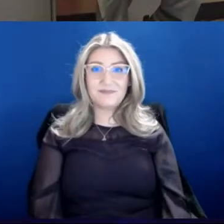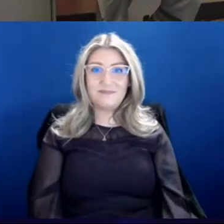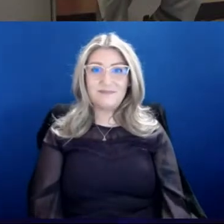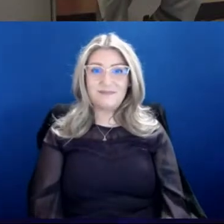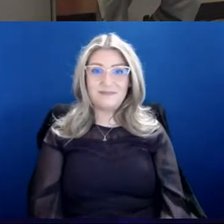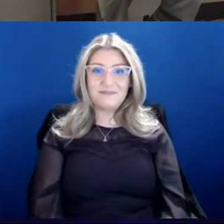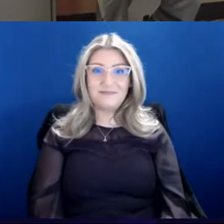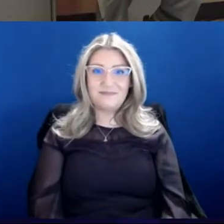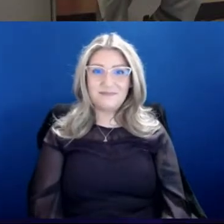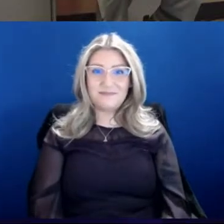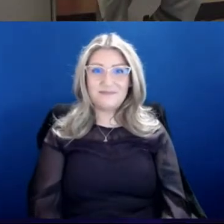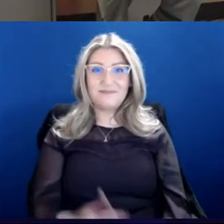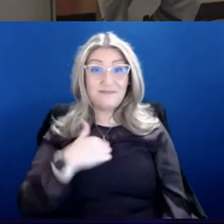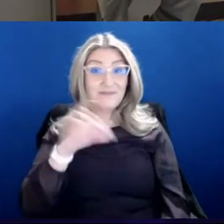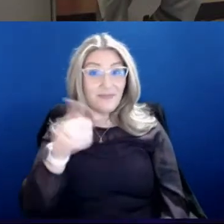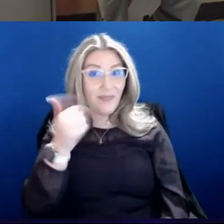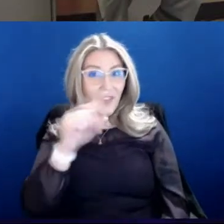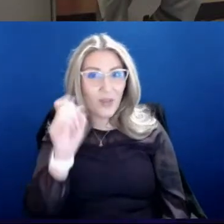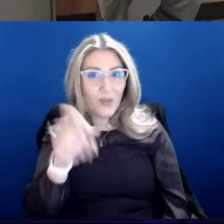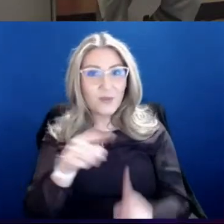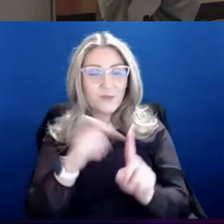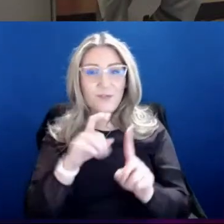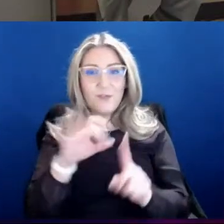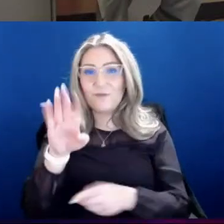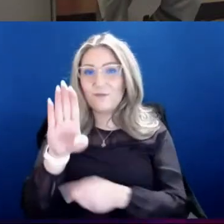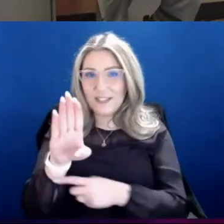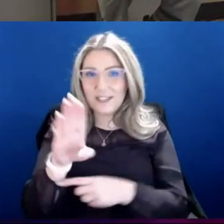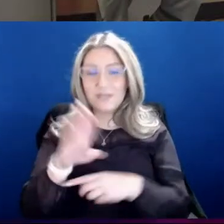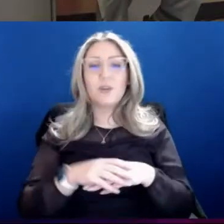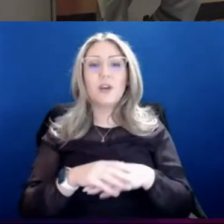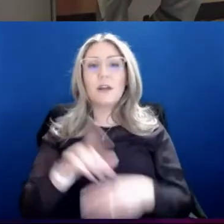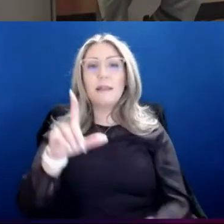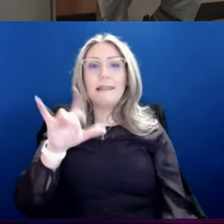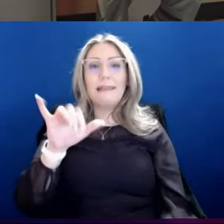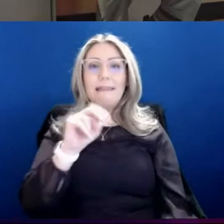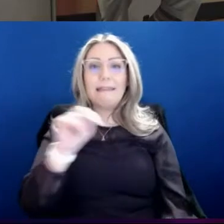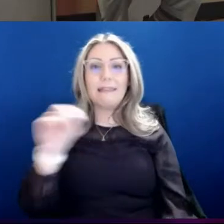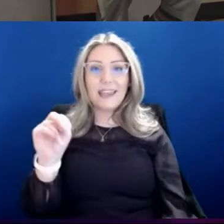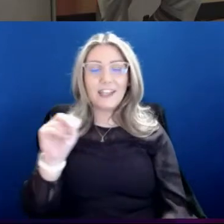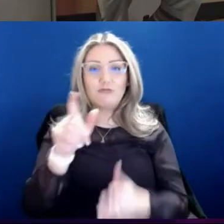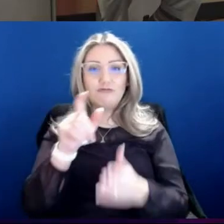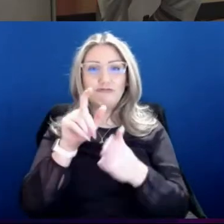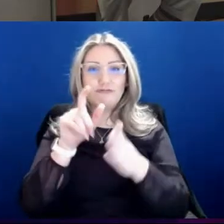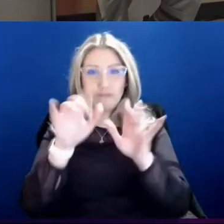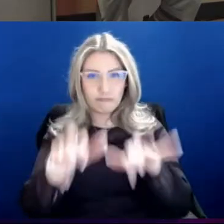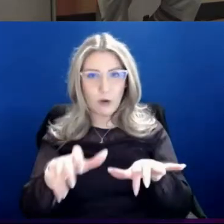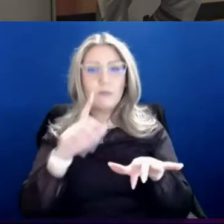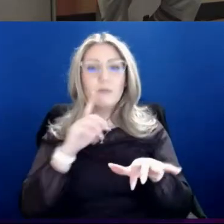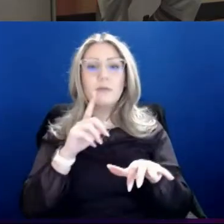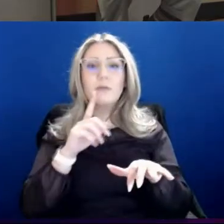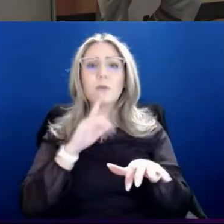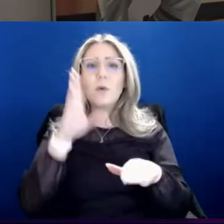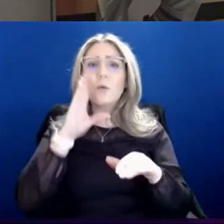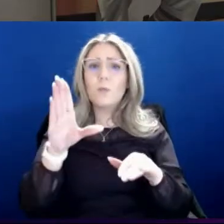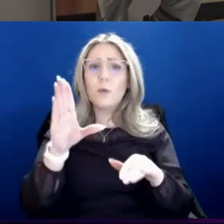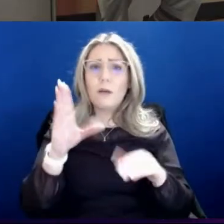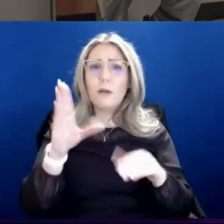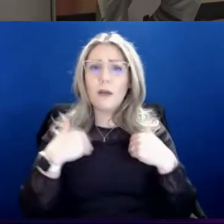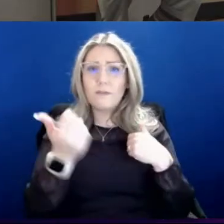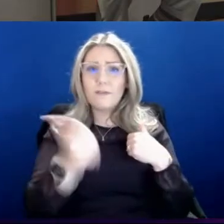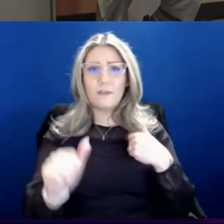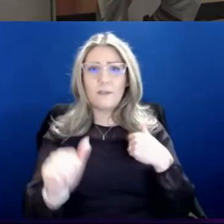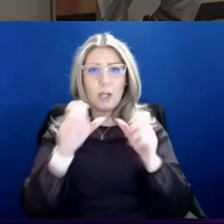I have another question from one of our Facebook viewers, Lynn Painter, who just wrote in, will she have any ongoing